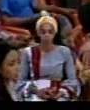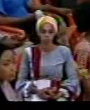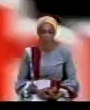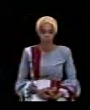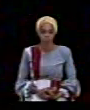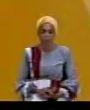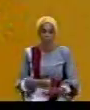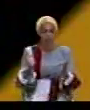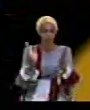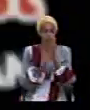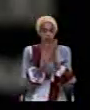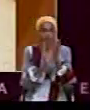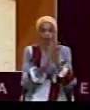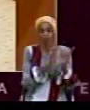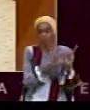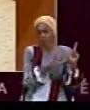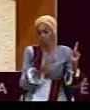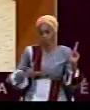Praise the Lord.